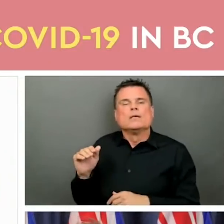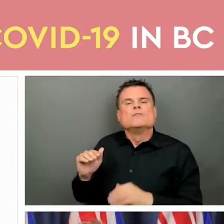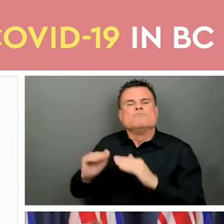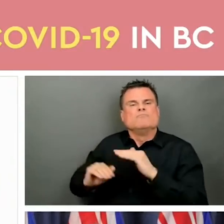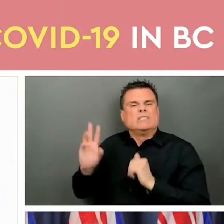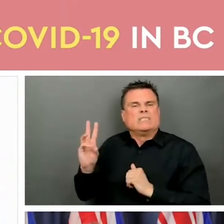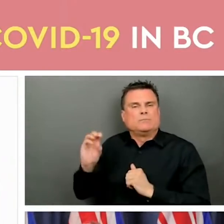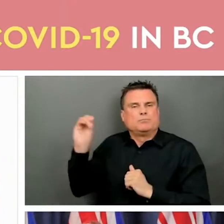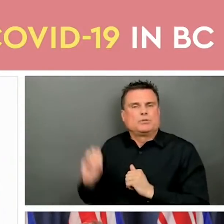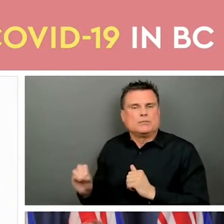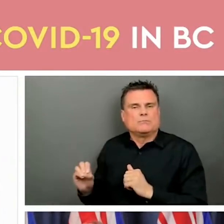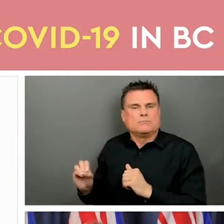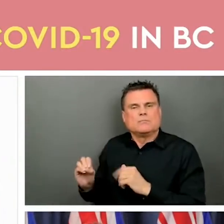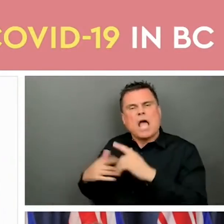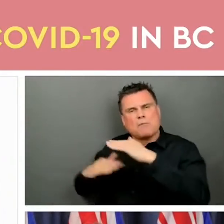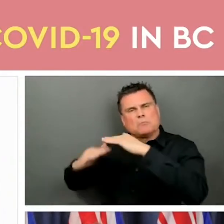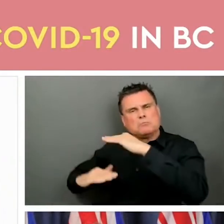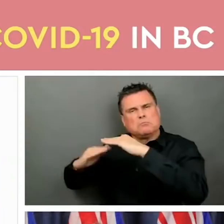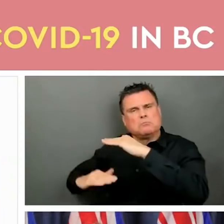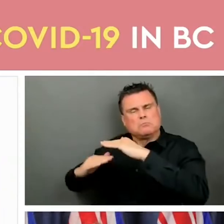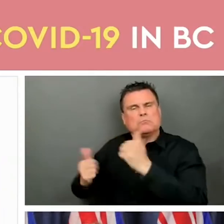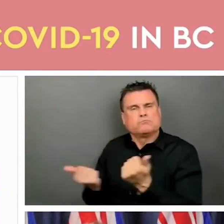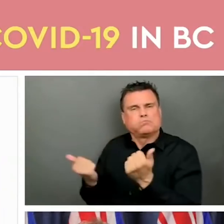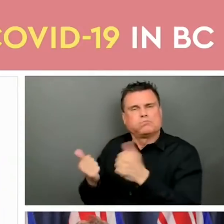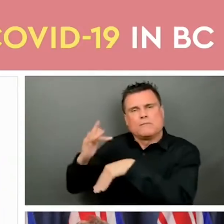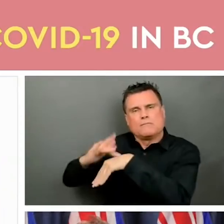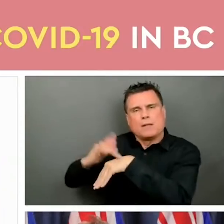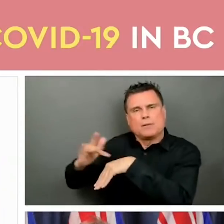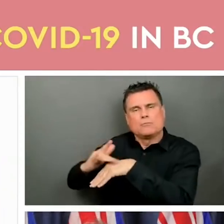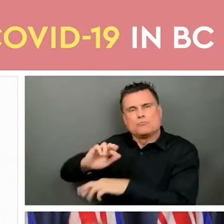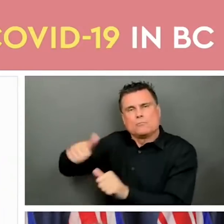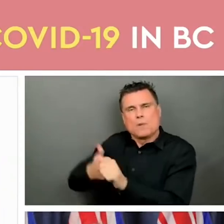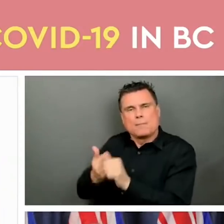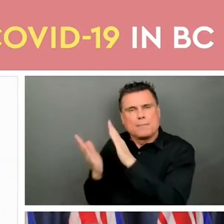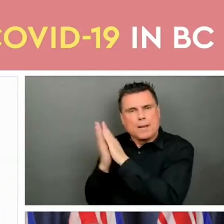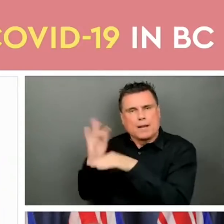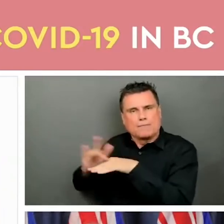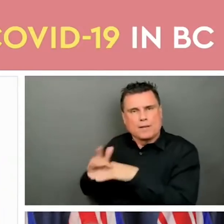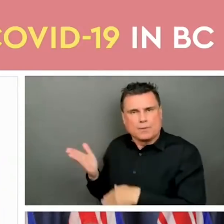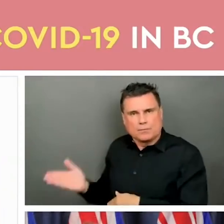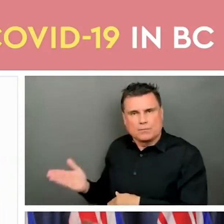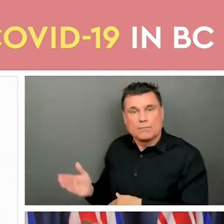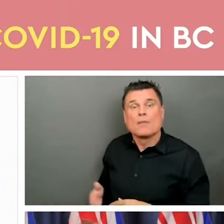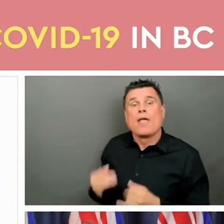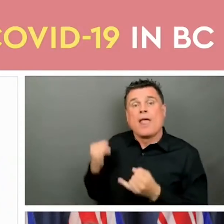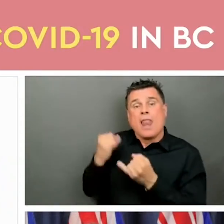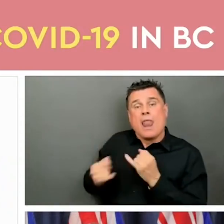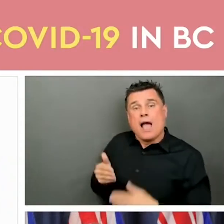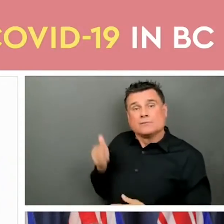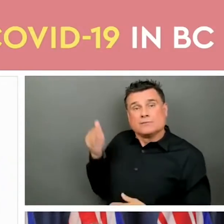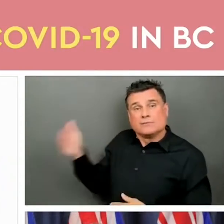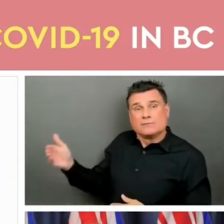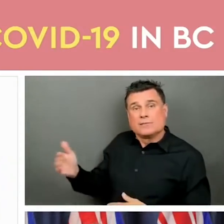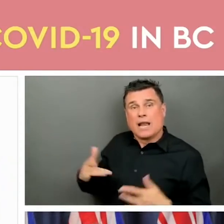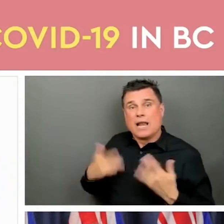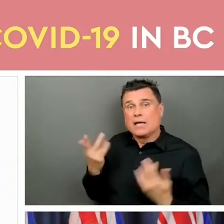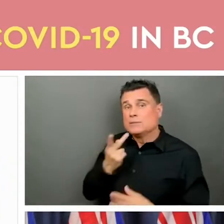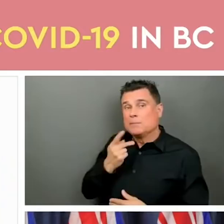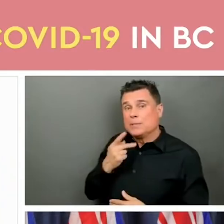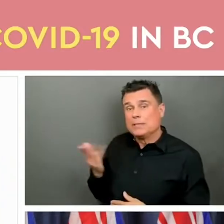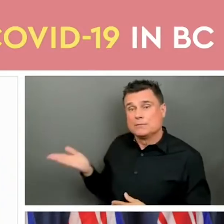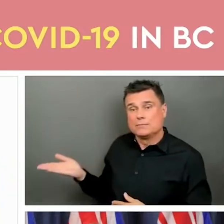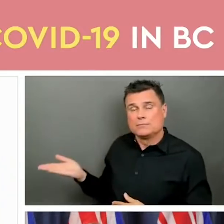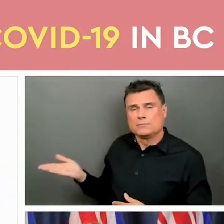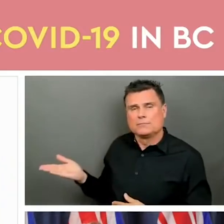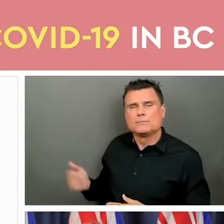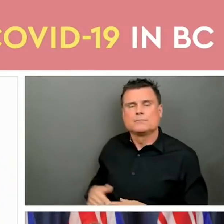you'll see that again, our current occupancy capacity in critical care is 80.9%. Across